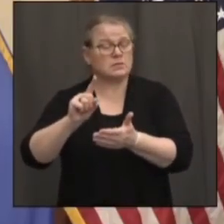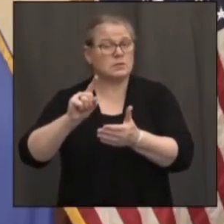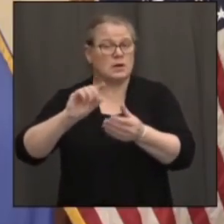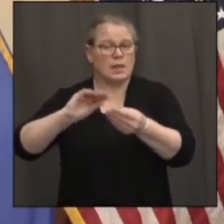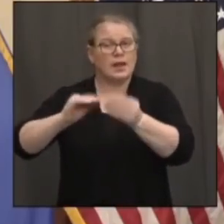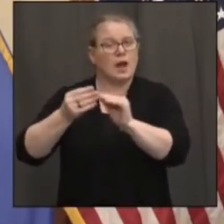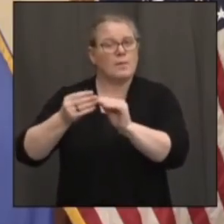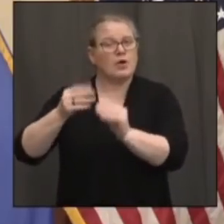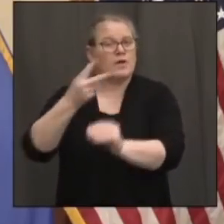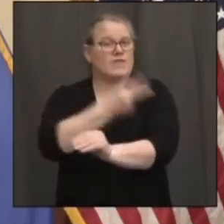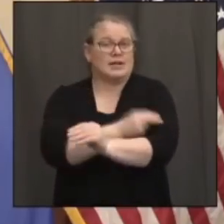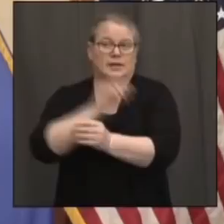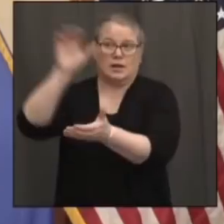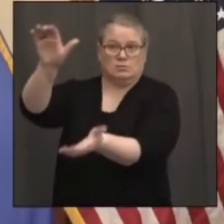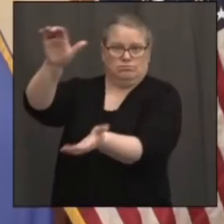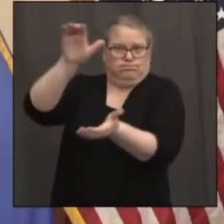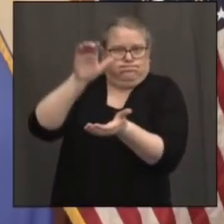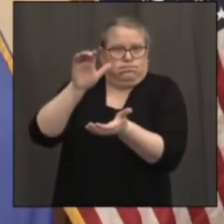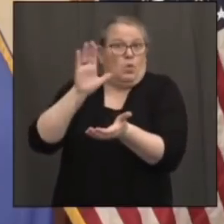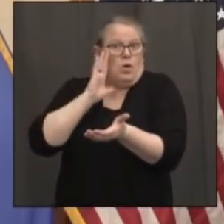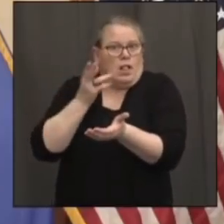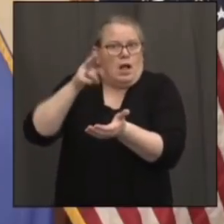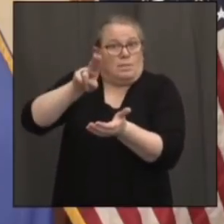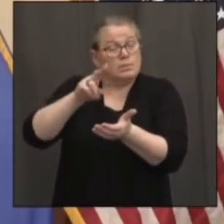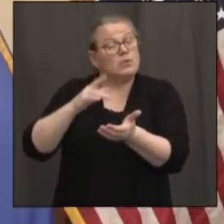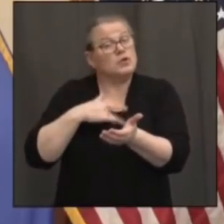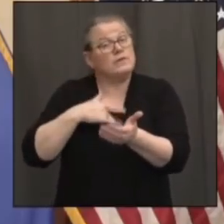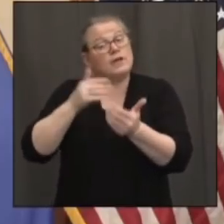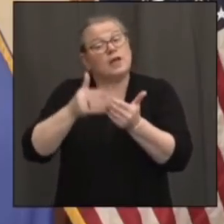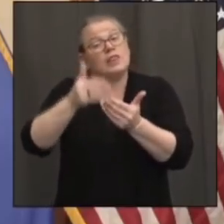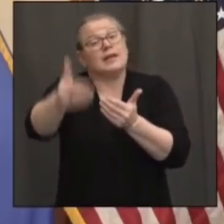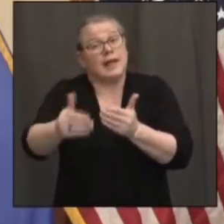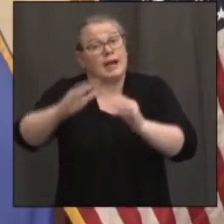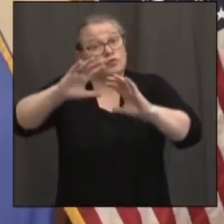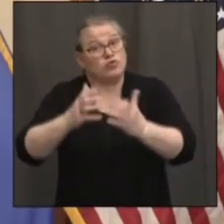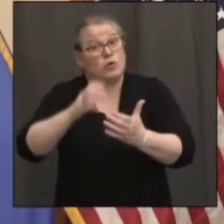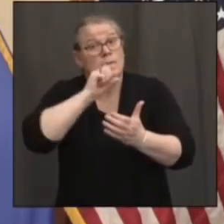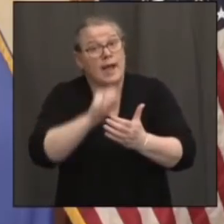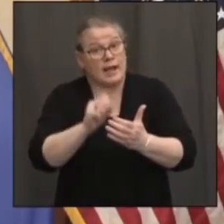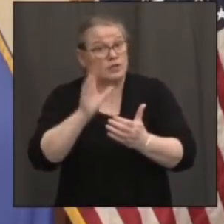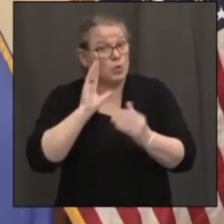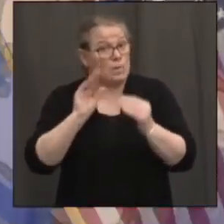you believe the transition to the next age groups will go more smoothly?